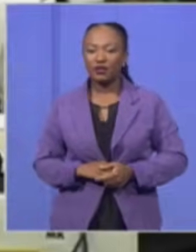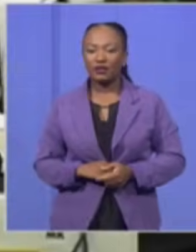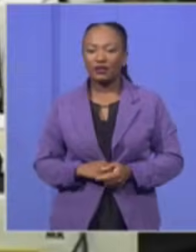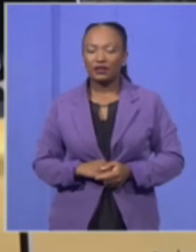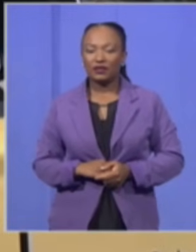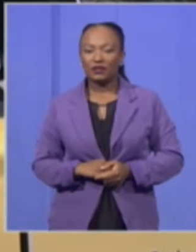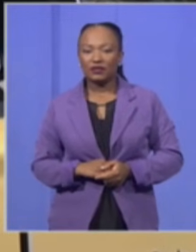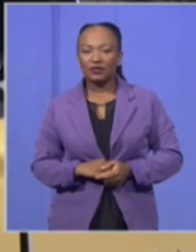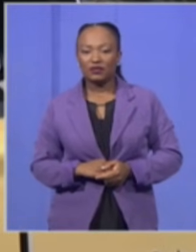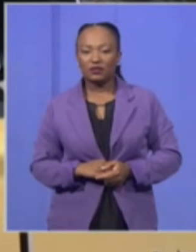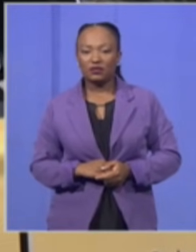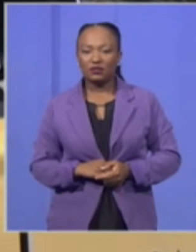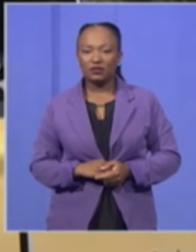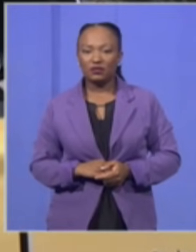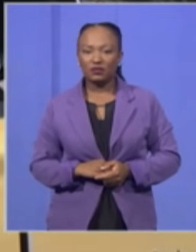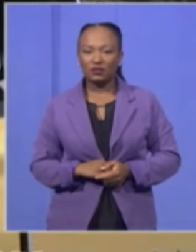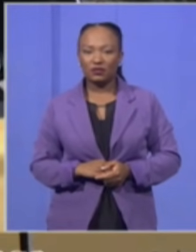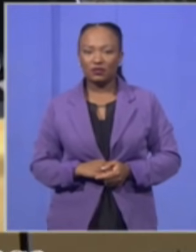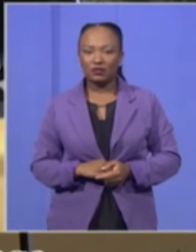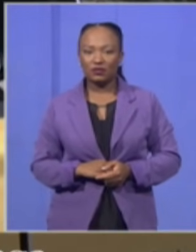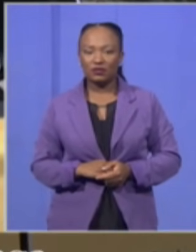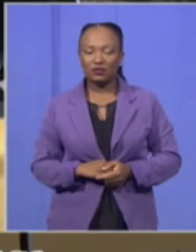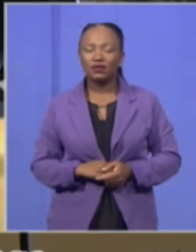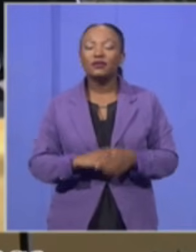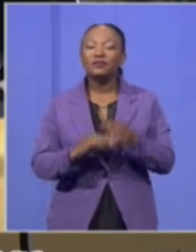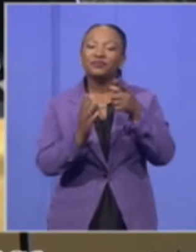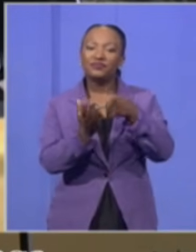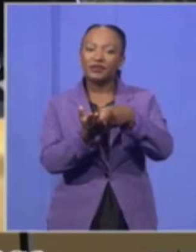That service cost will amount to